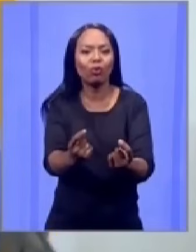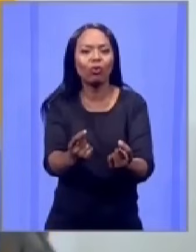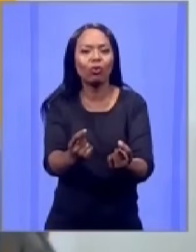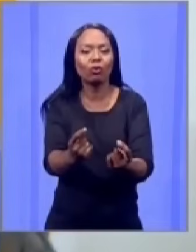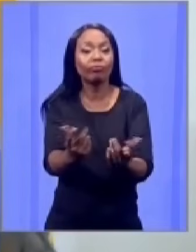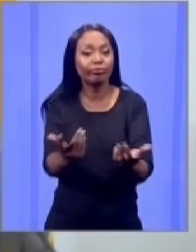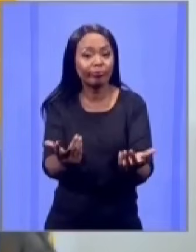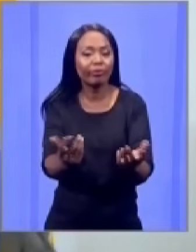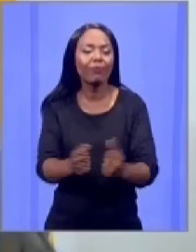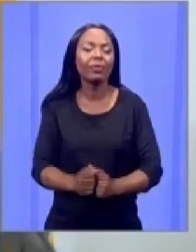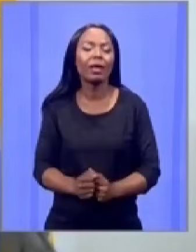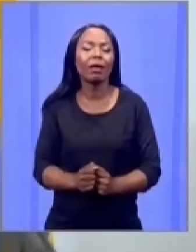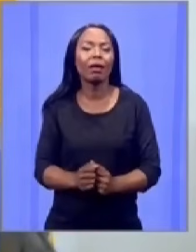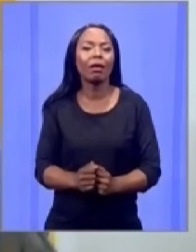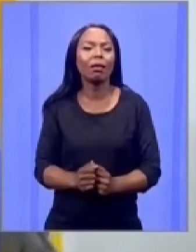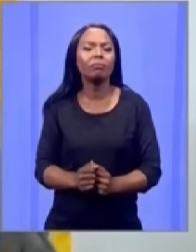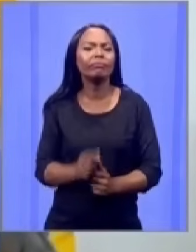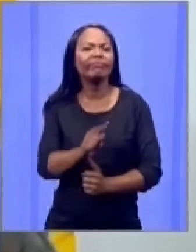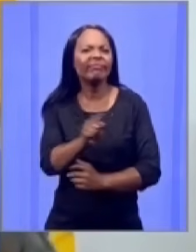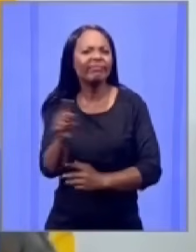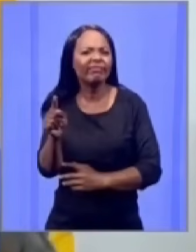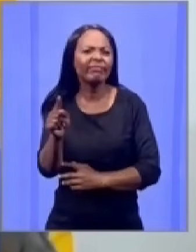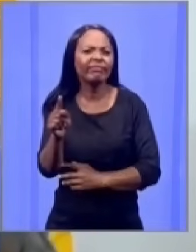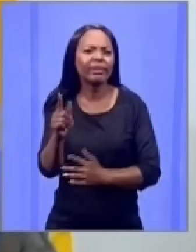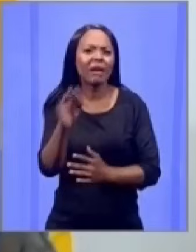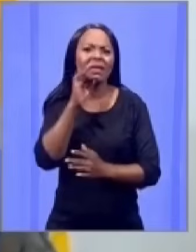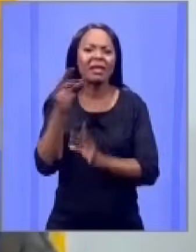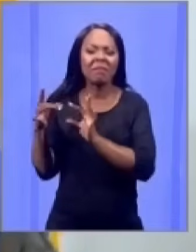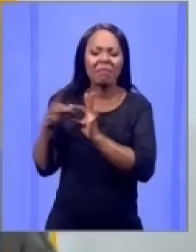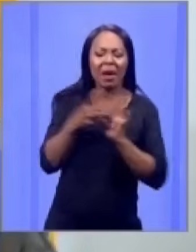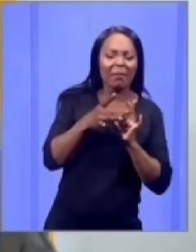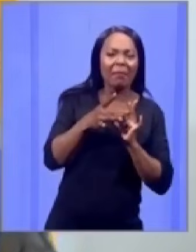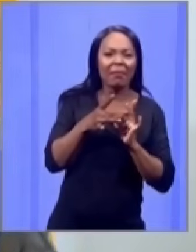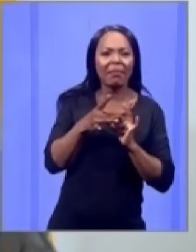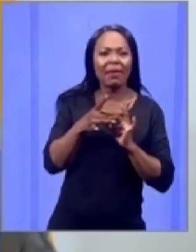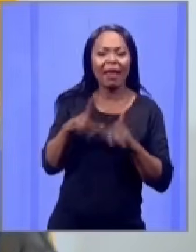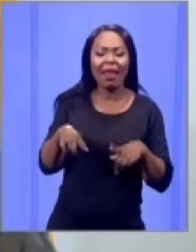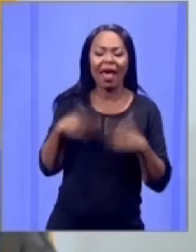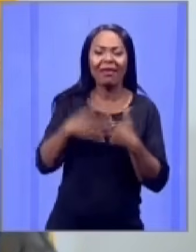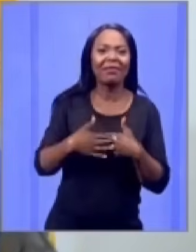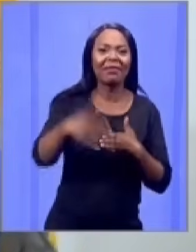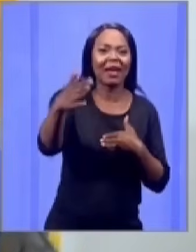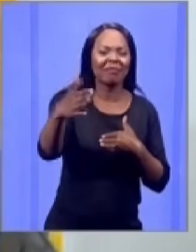Now, they are not married to you for life.